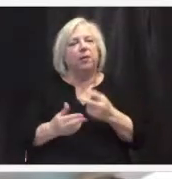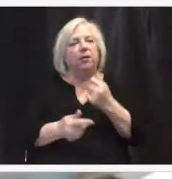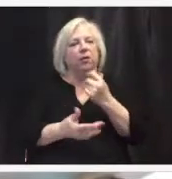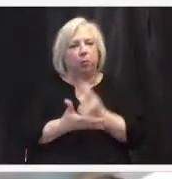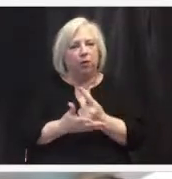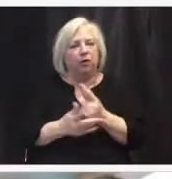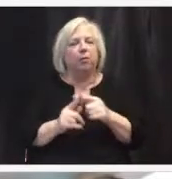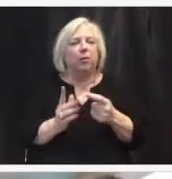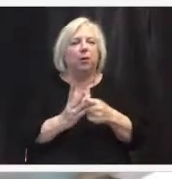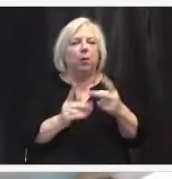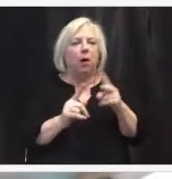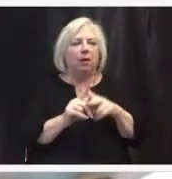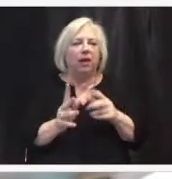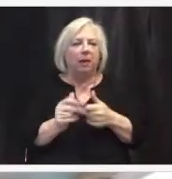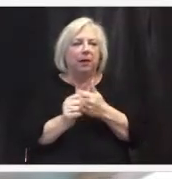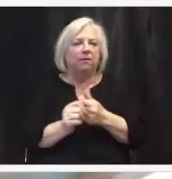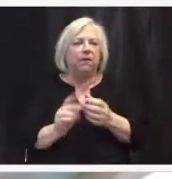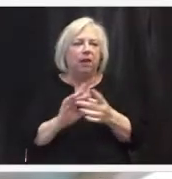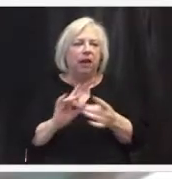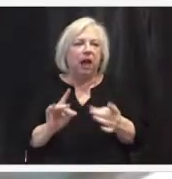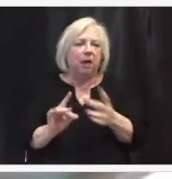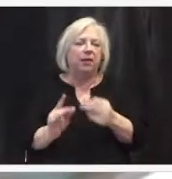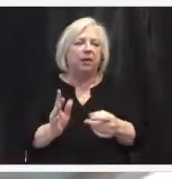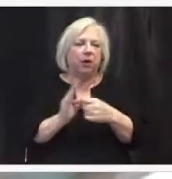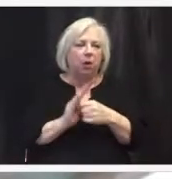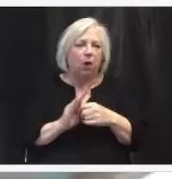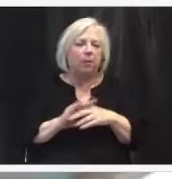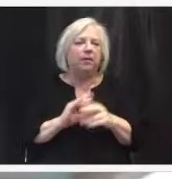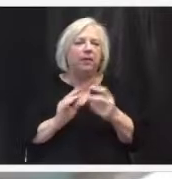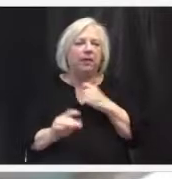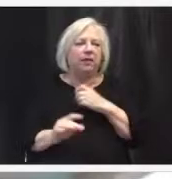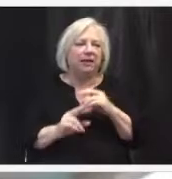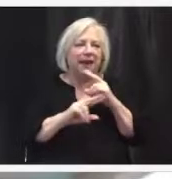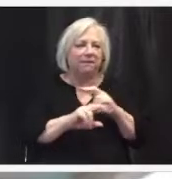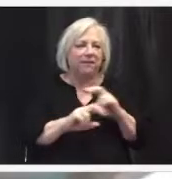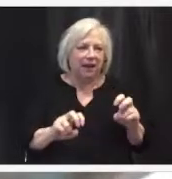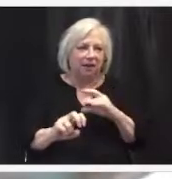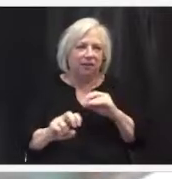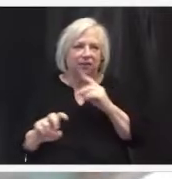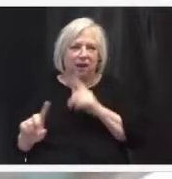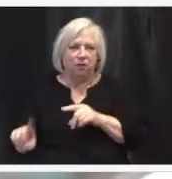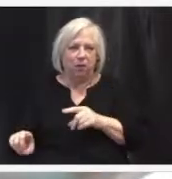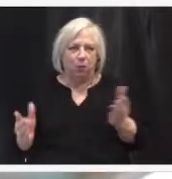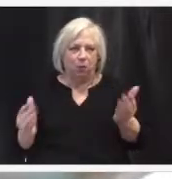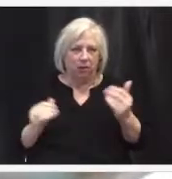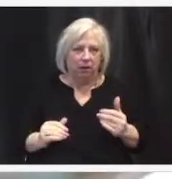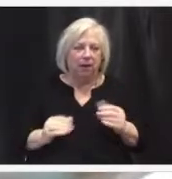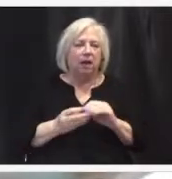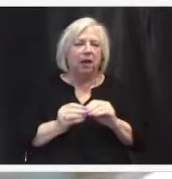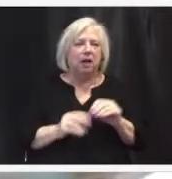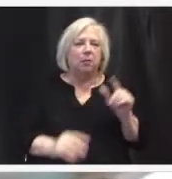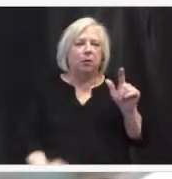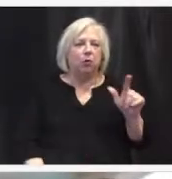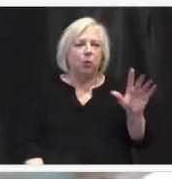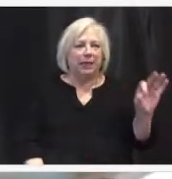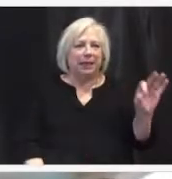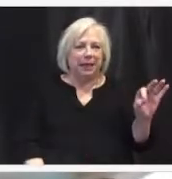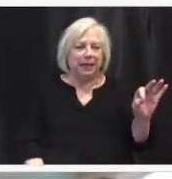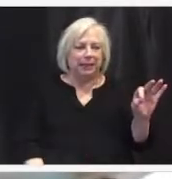conditions noted in paragraph E and the staff analysis of the agenda staff report. Item number